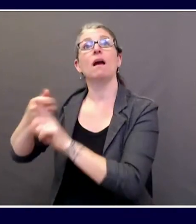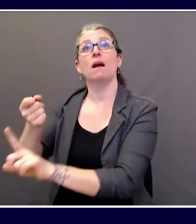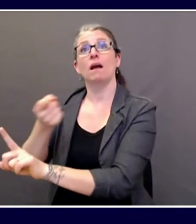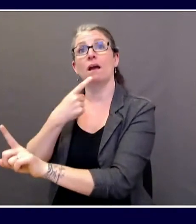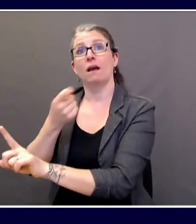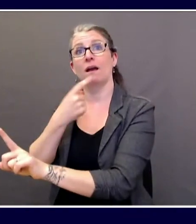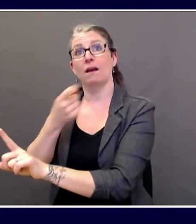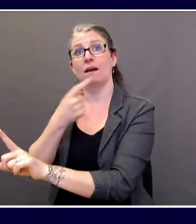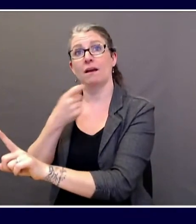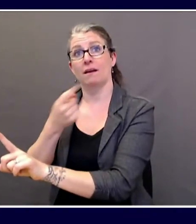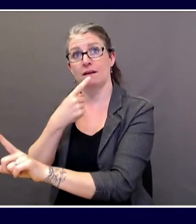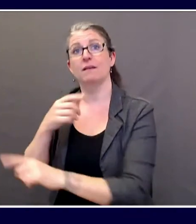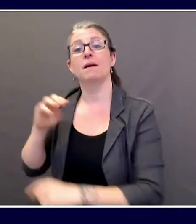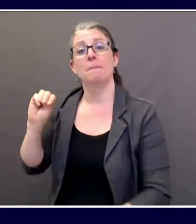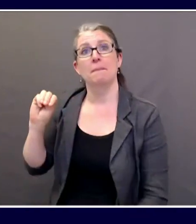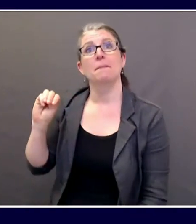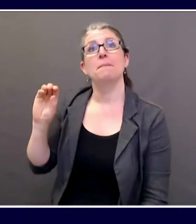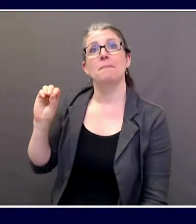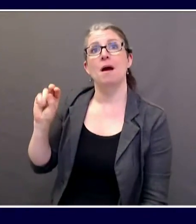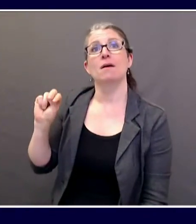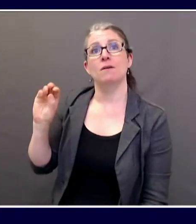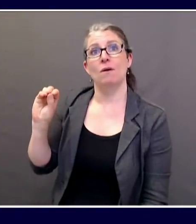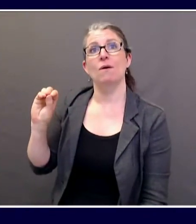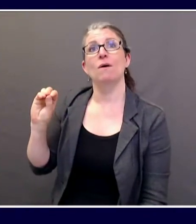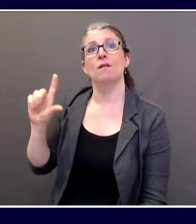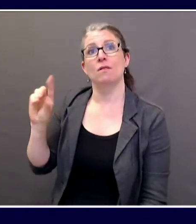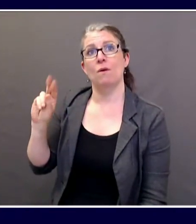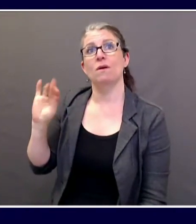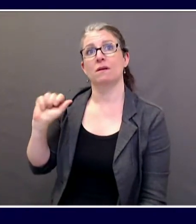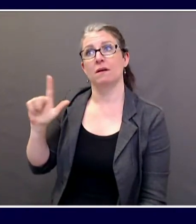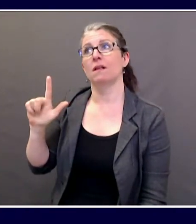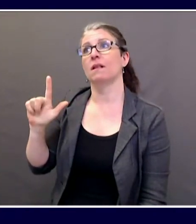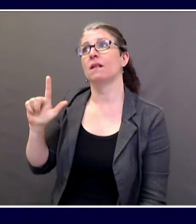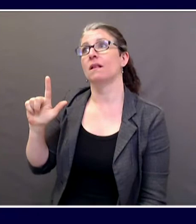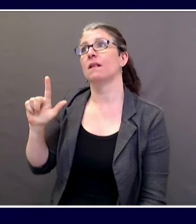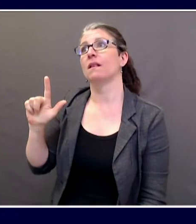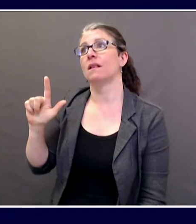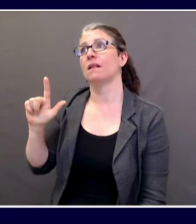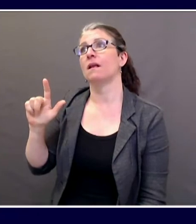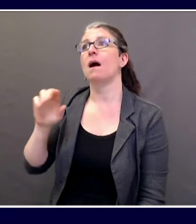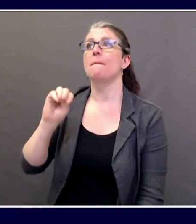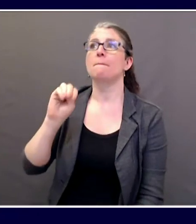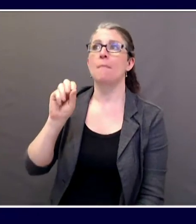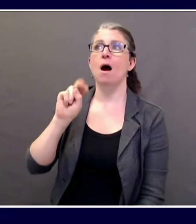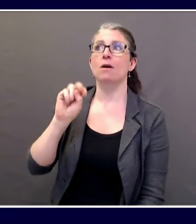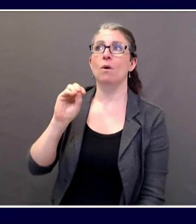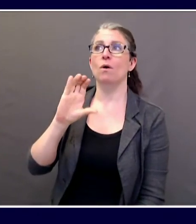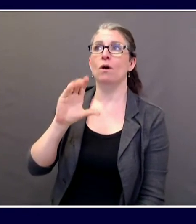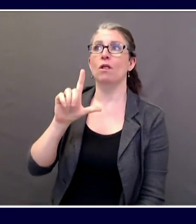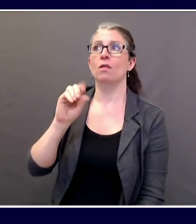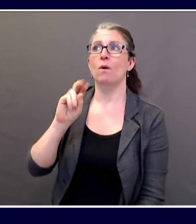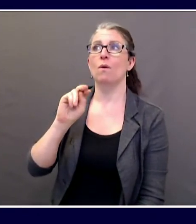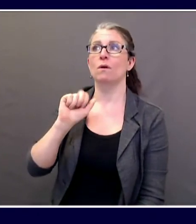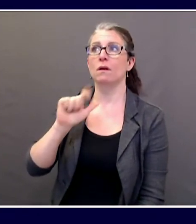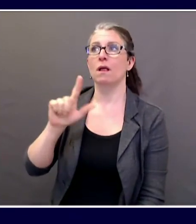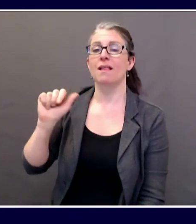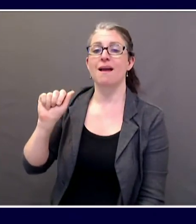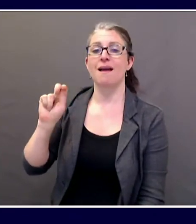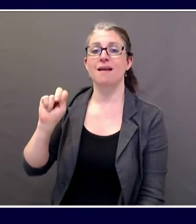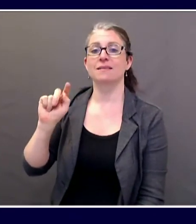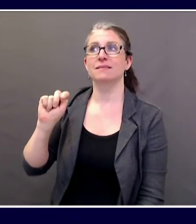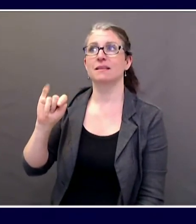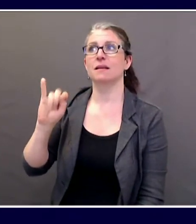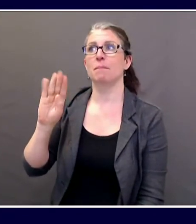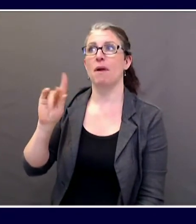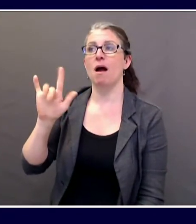treatment before they get their shot. With that, I would like to turn things over to our colleagues in the media. The first question